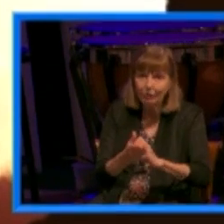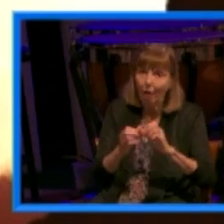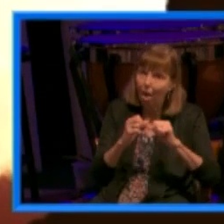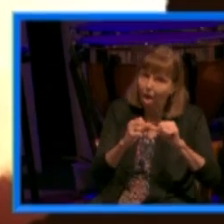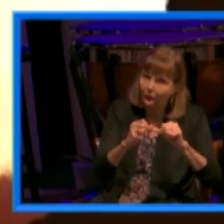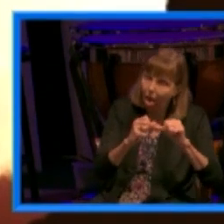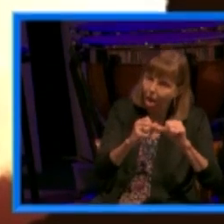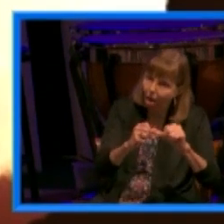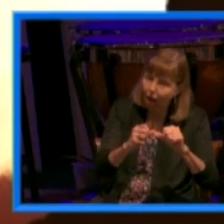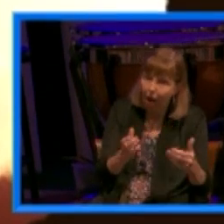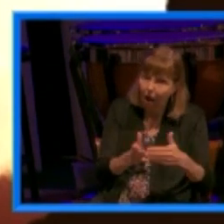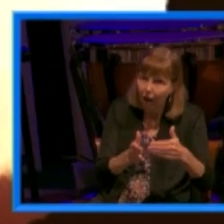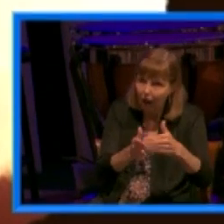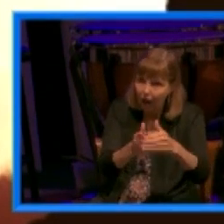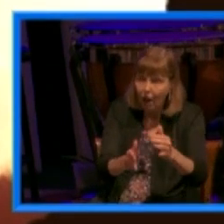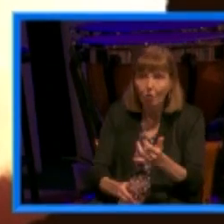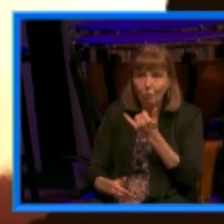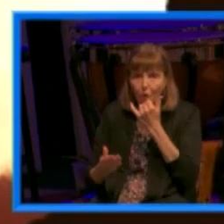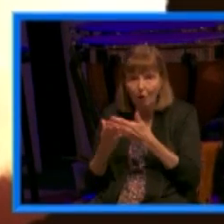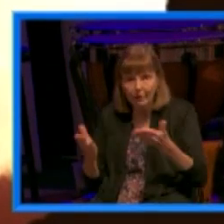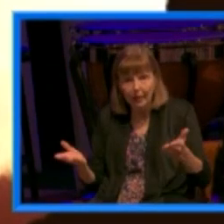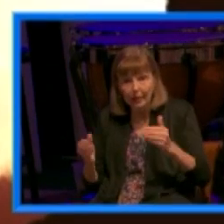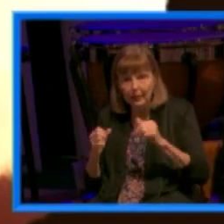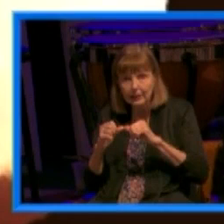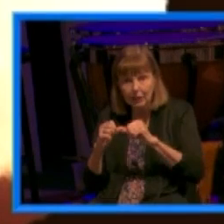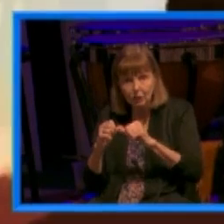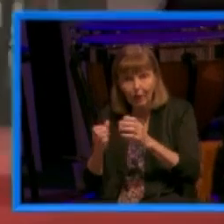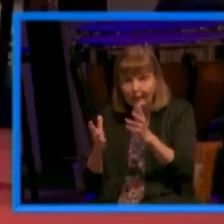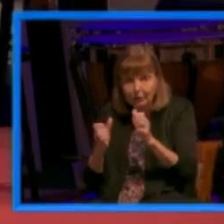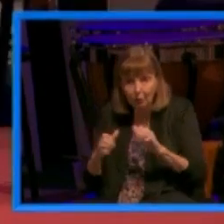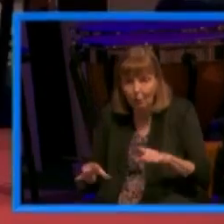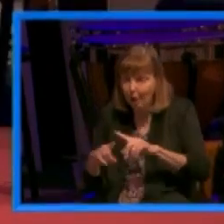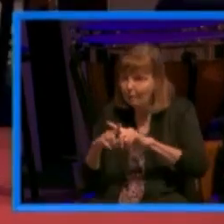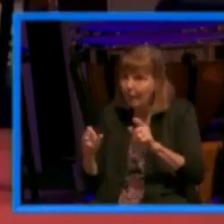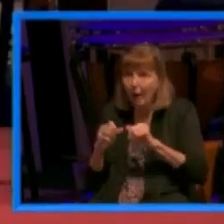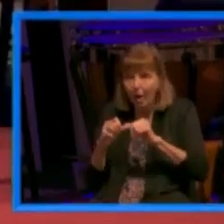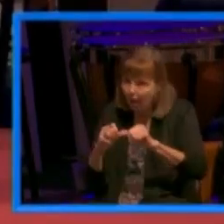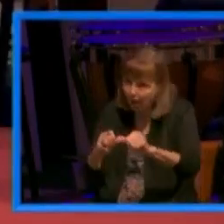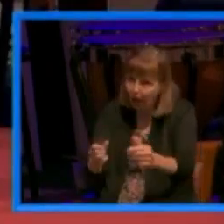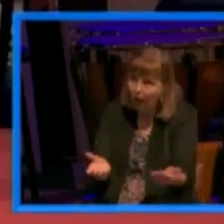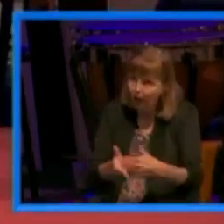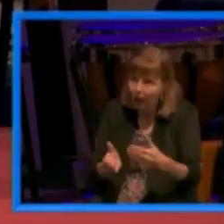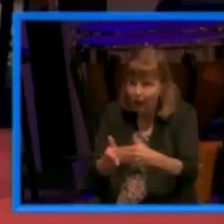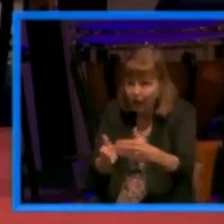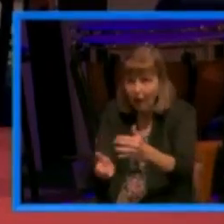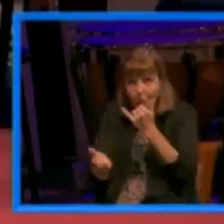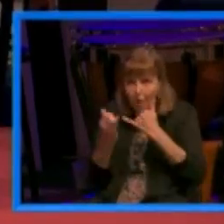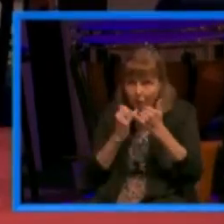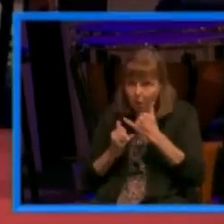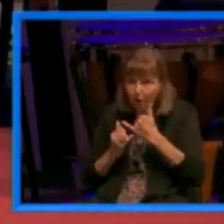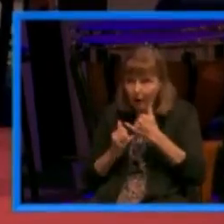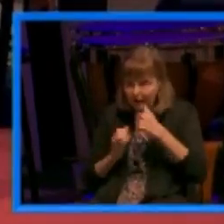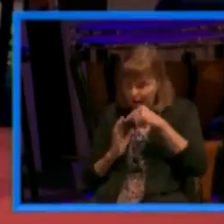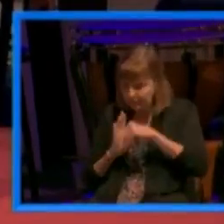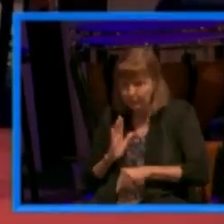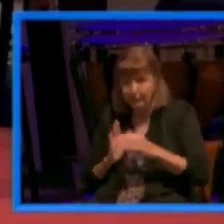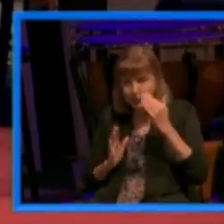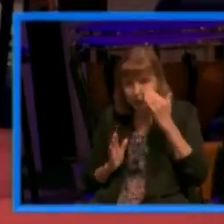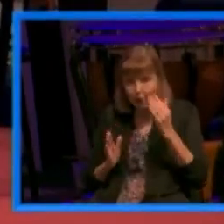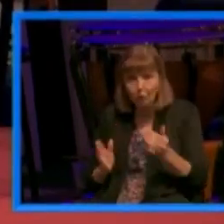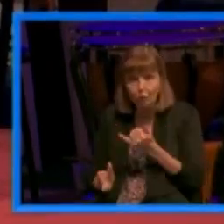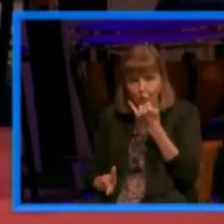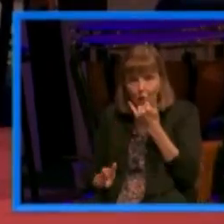keep doing the wrong thing. I don't want to do it, but I keep doing it. And deep down, I know it's wrong, but I